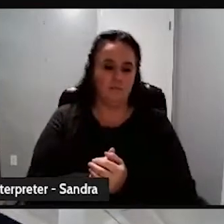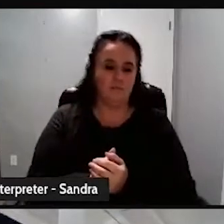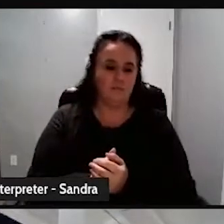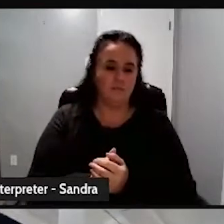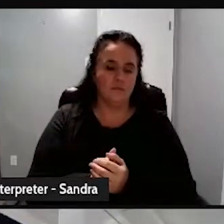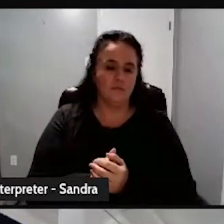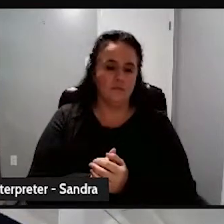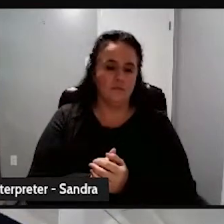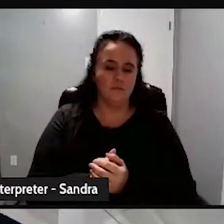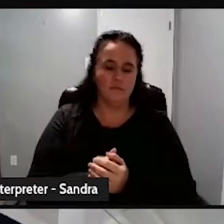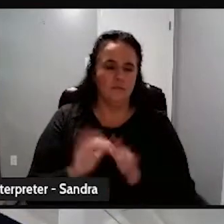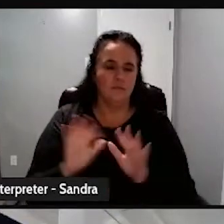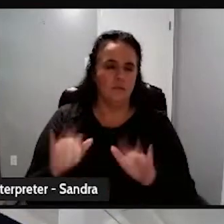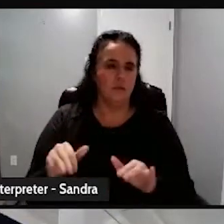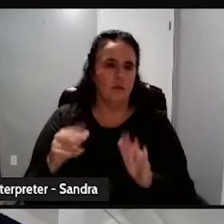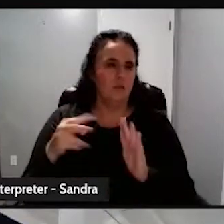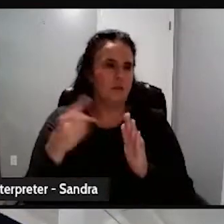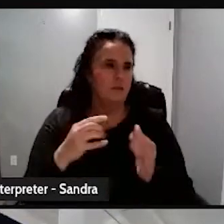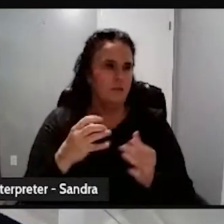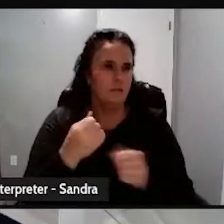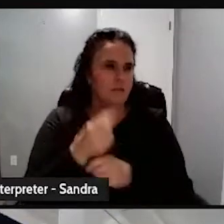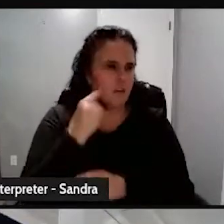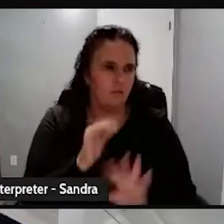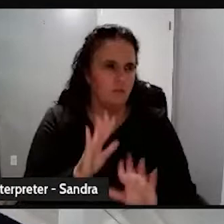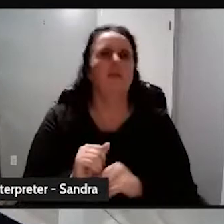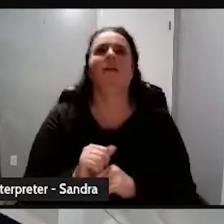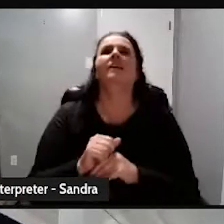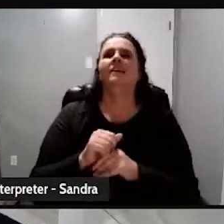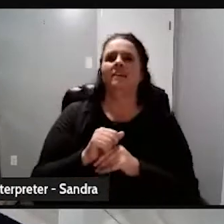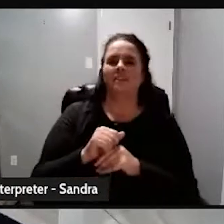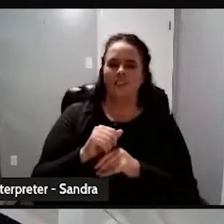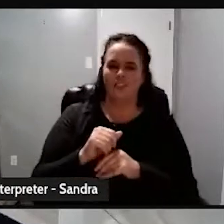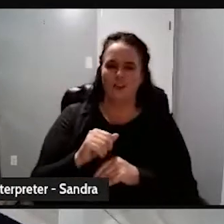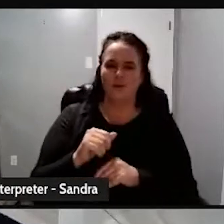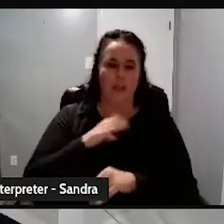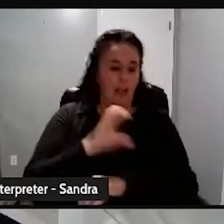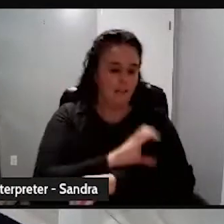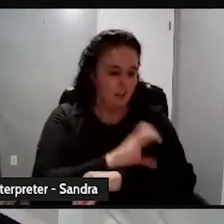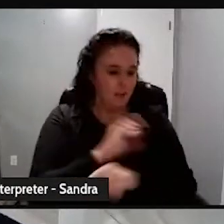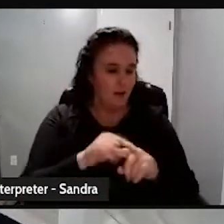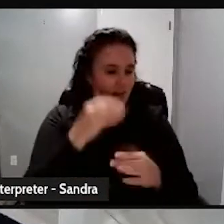that doesn't make sense. When I was a computer analyst,